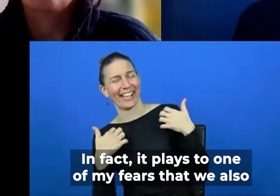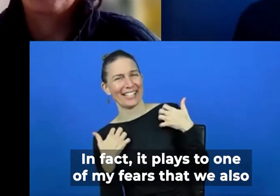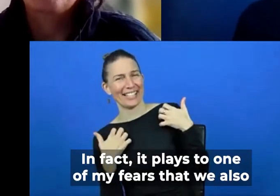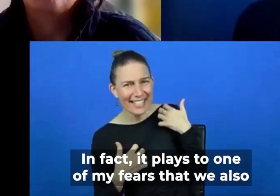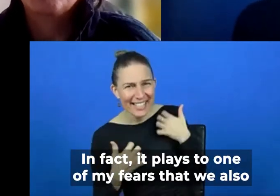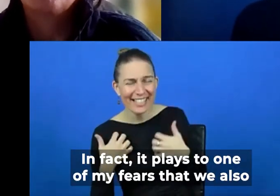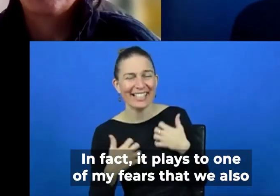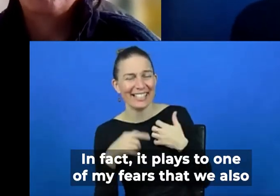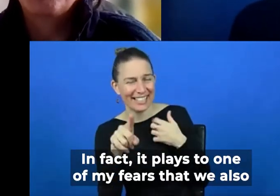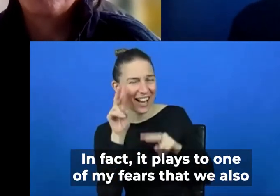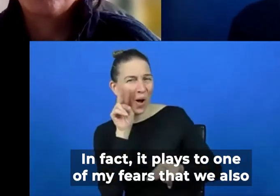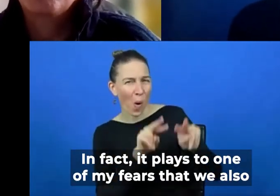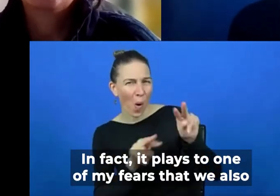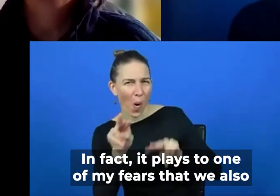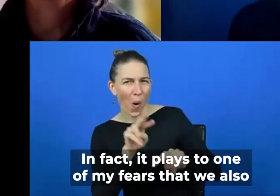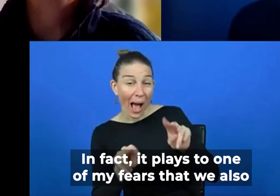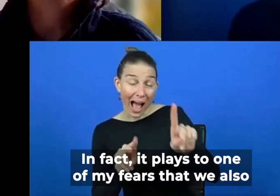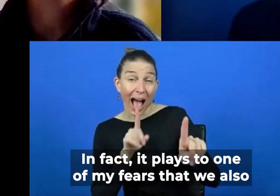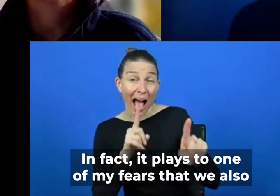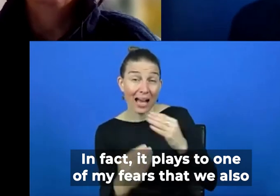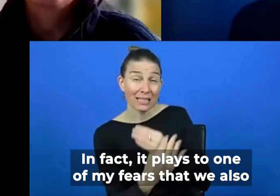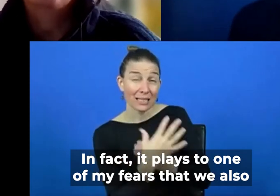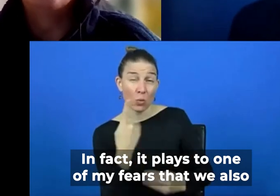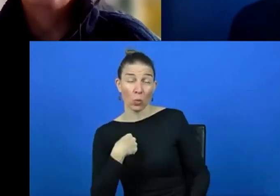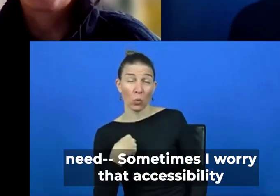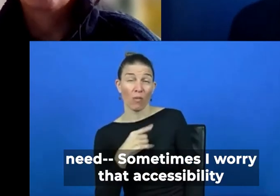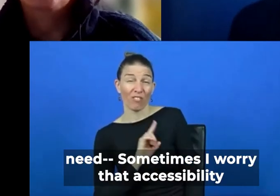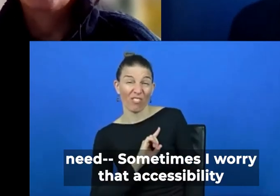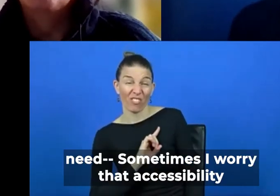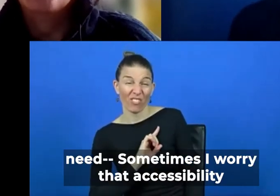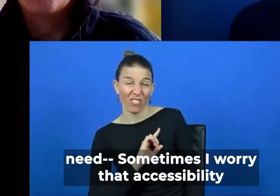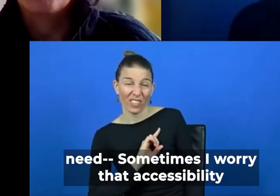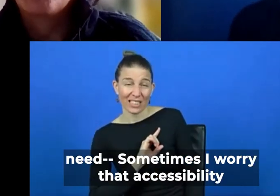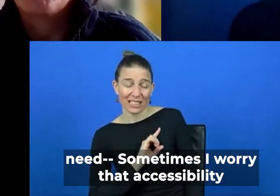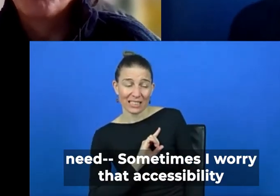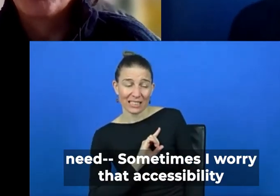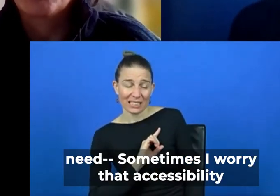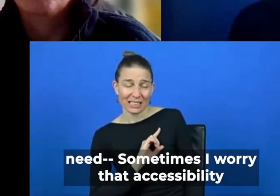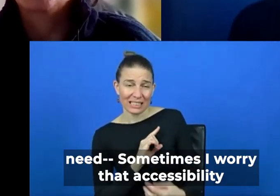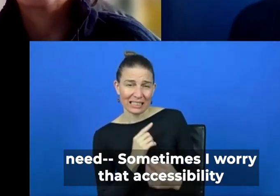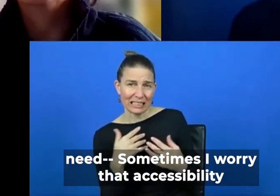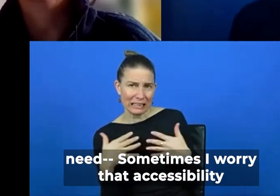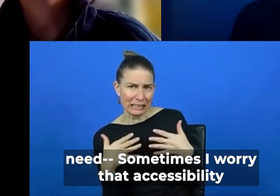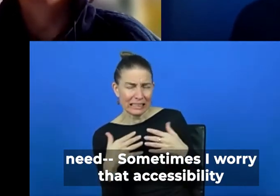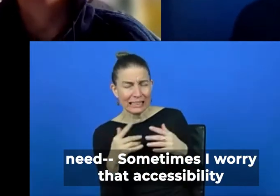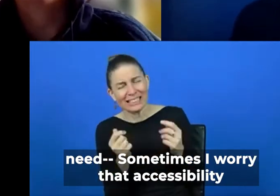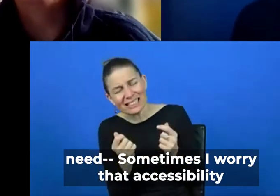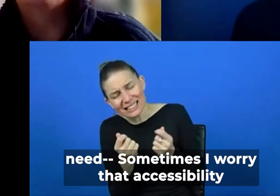In fact, it plays to one of my fears that we also need. You know, sometimes I worry. You know,